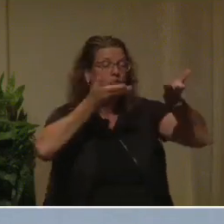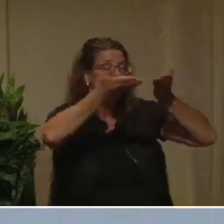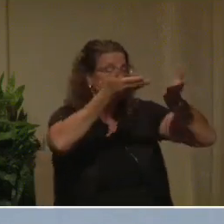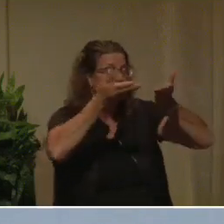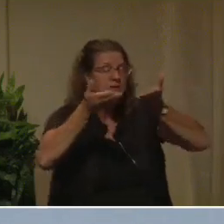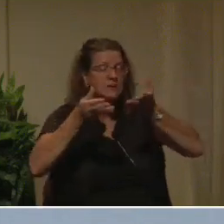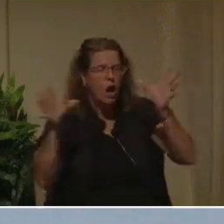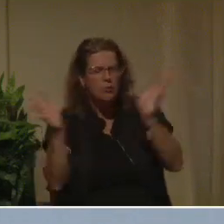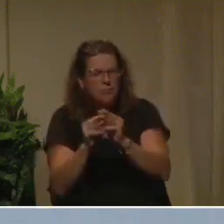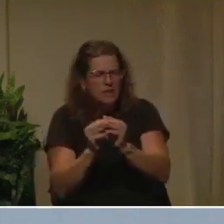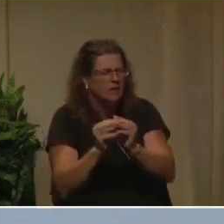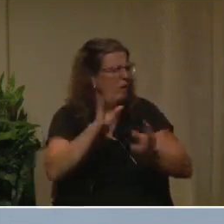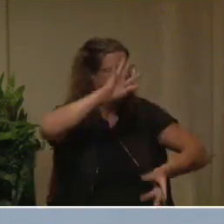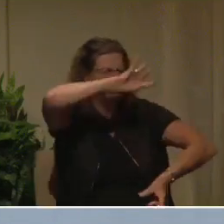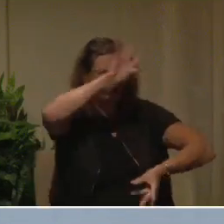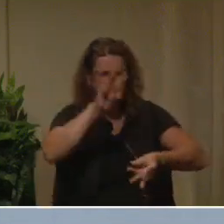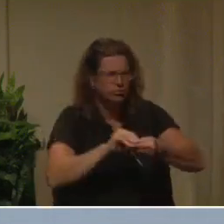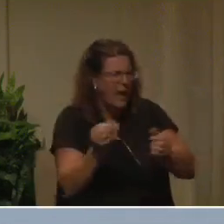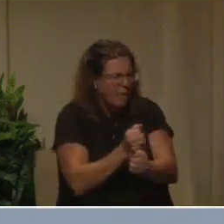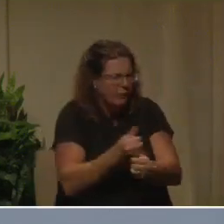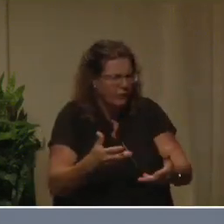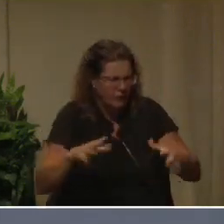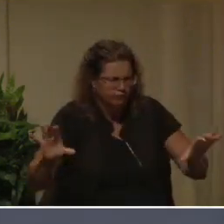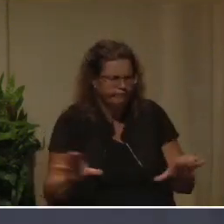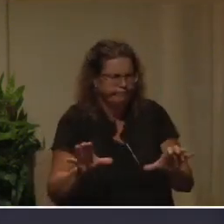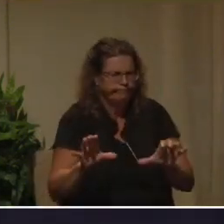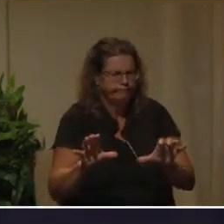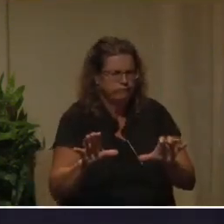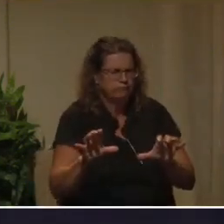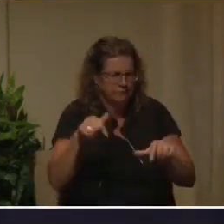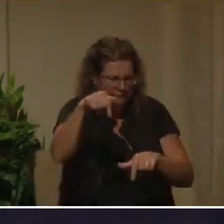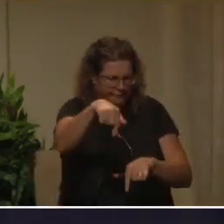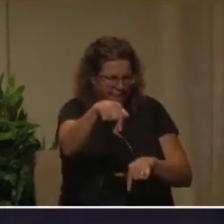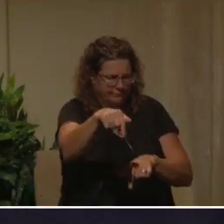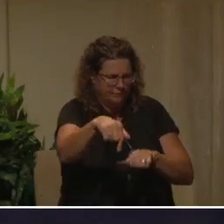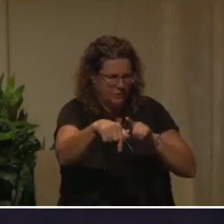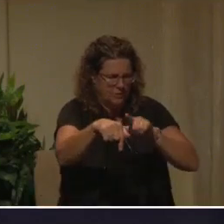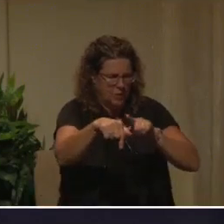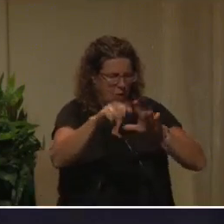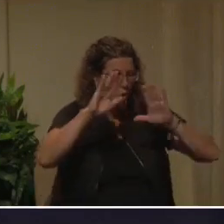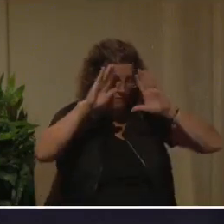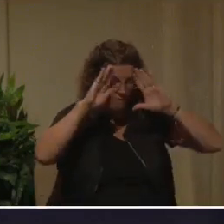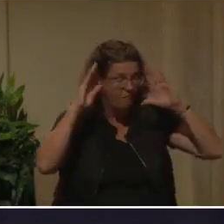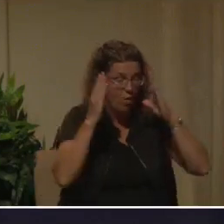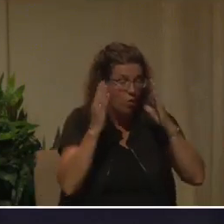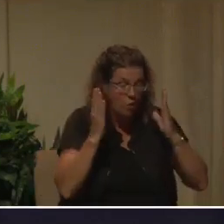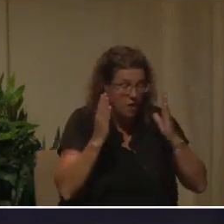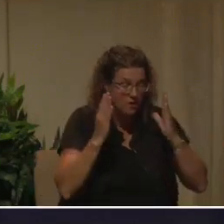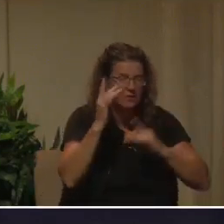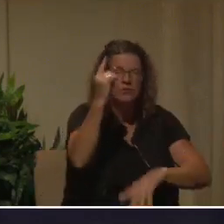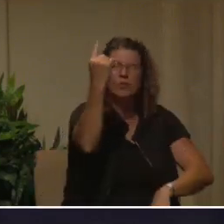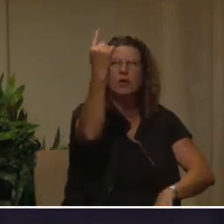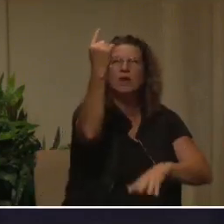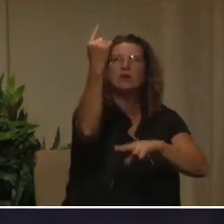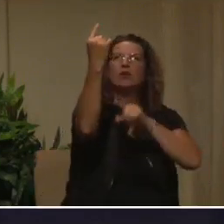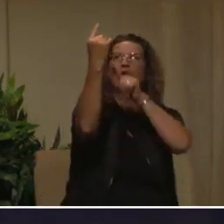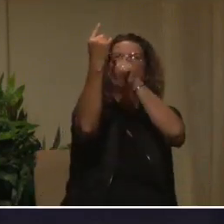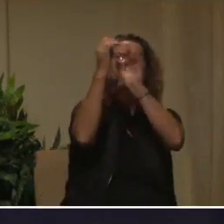meetings together, everything we do would have that one focus, and that is to please you and bring glory to